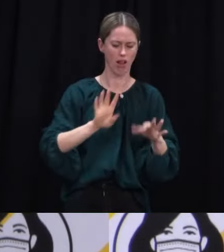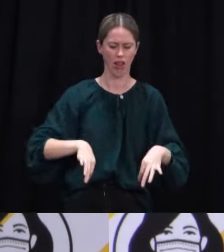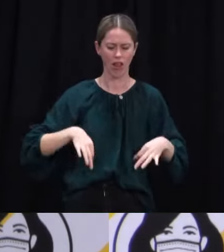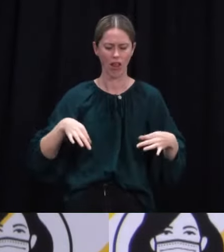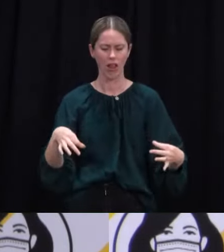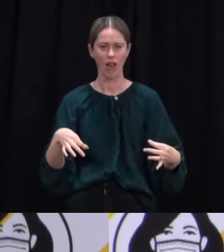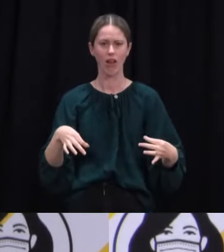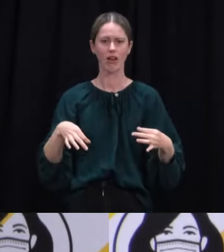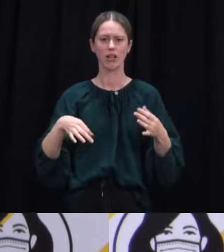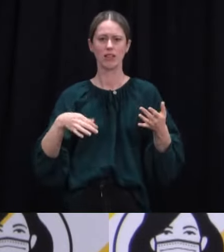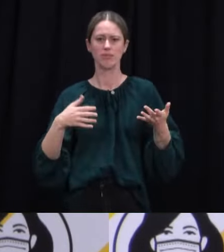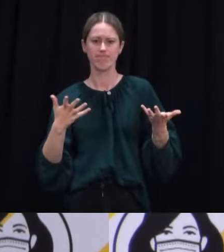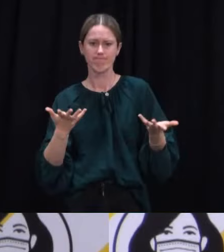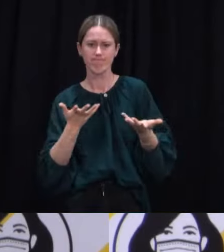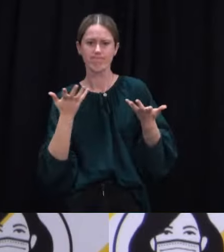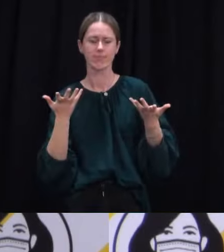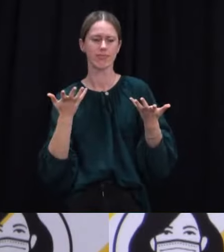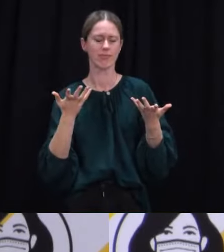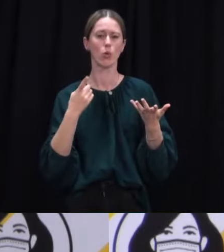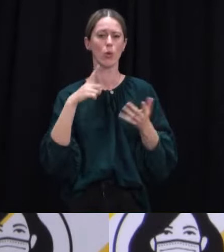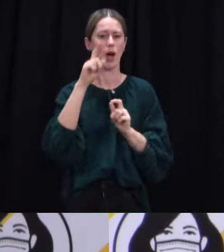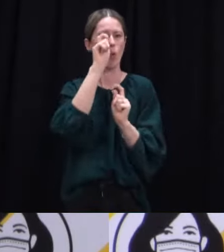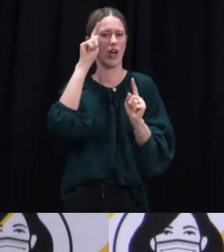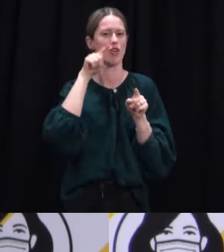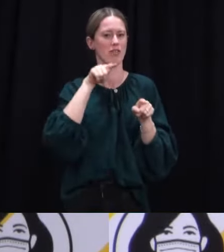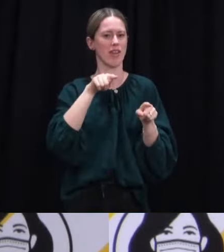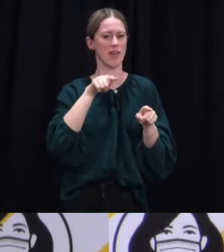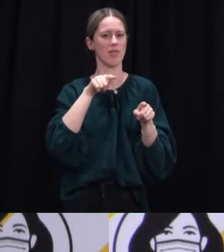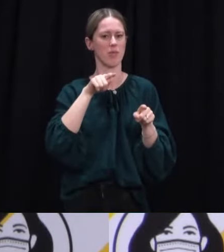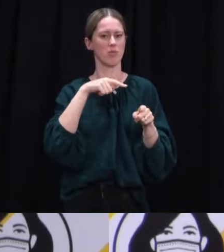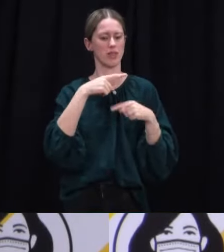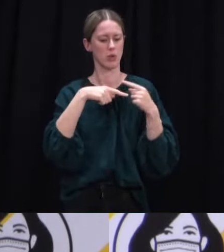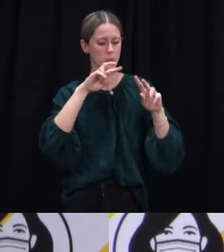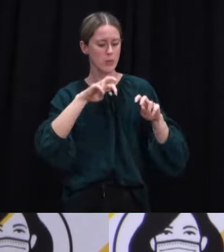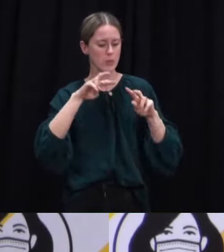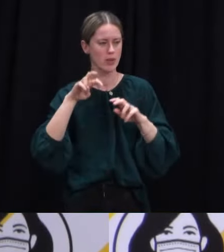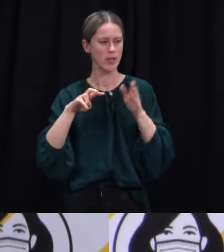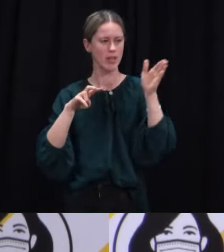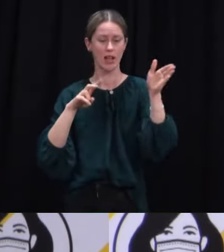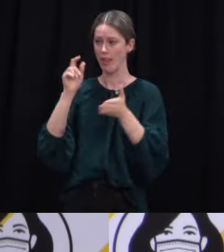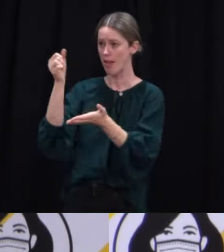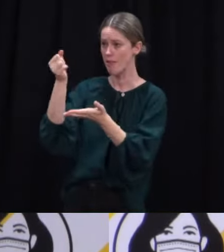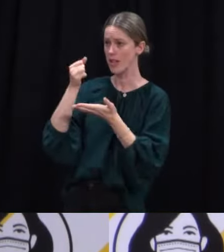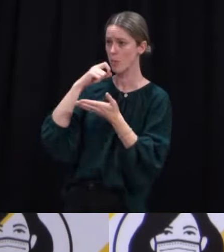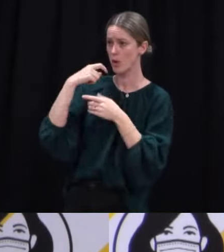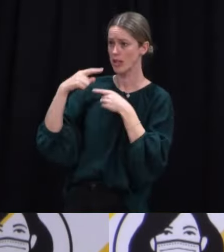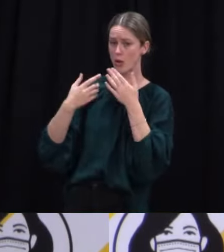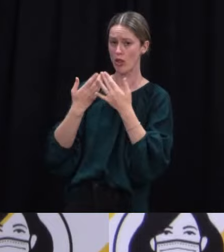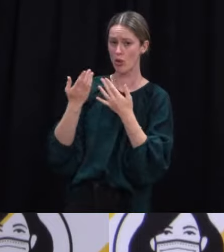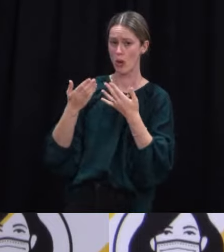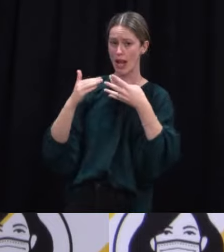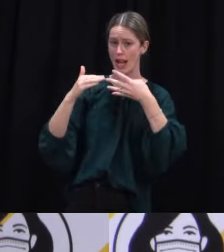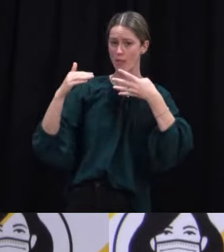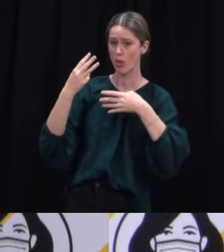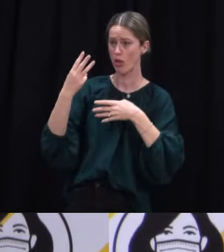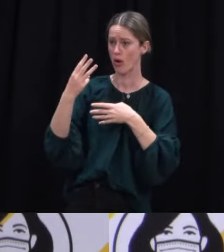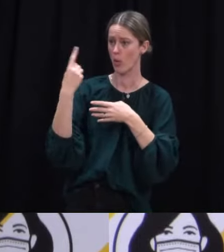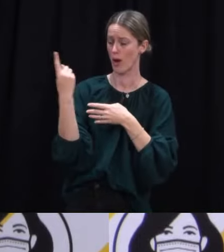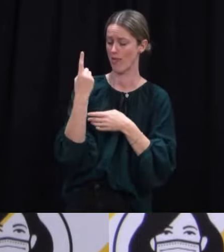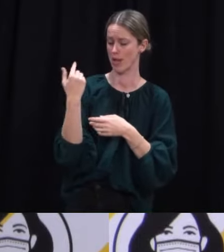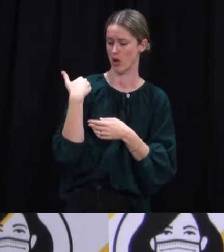further top-ups? So we're very conscious of that, and we'll continue to look at that. Will that funding continue through level 3 as well? Because we've been notified